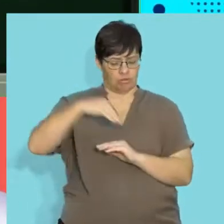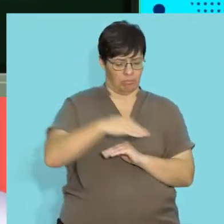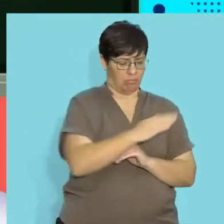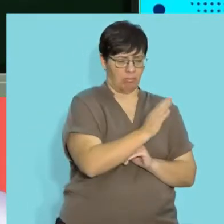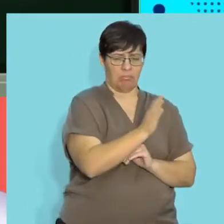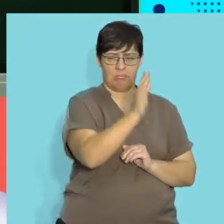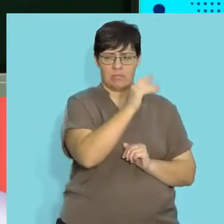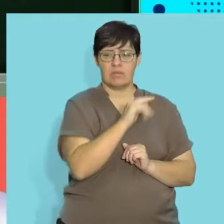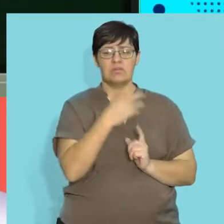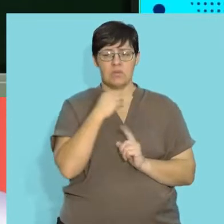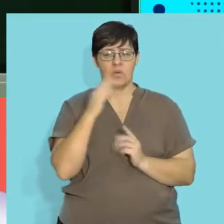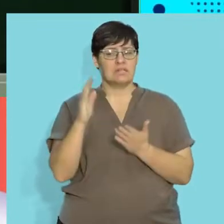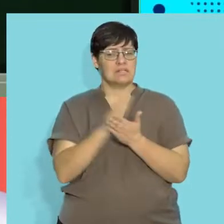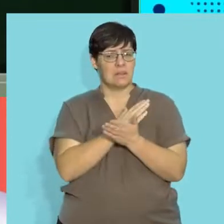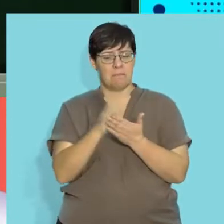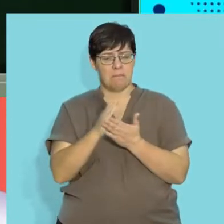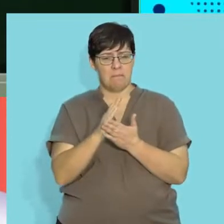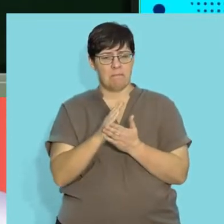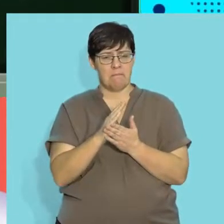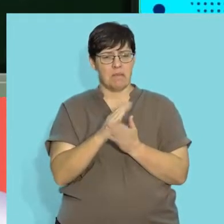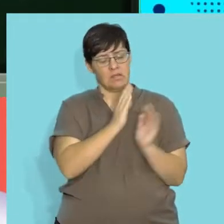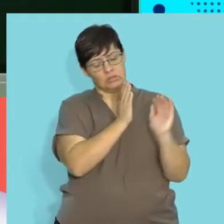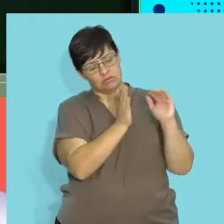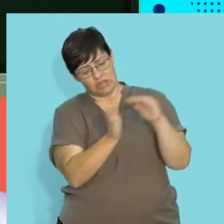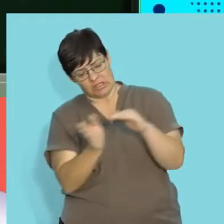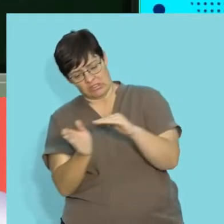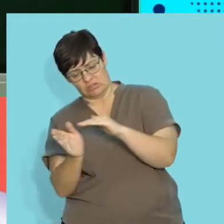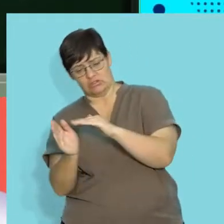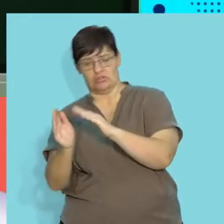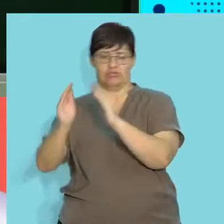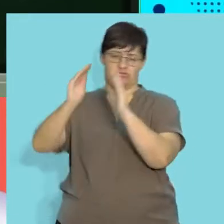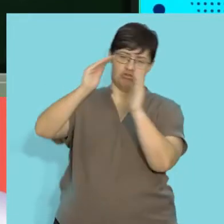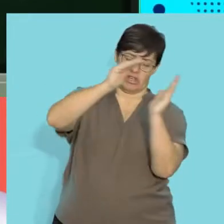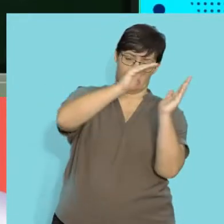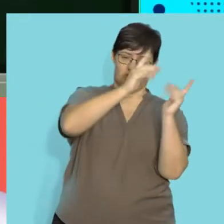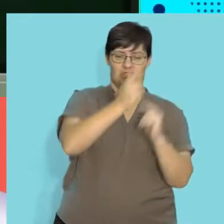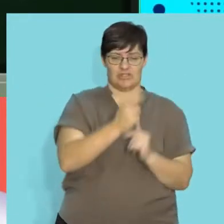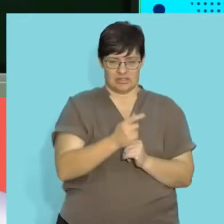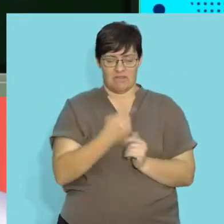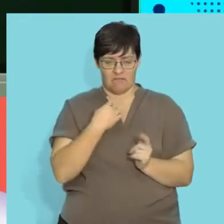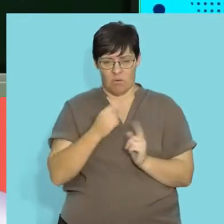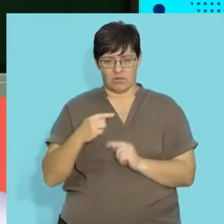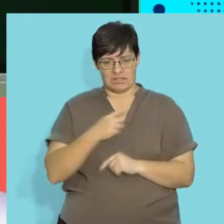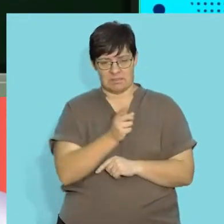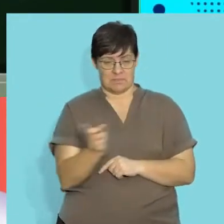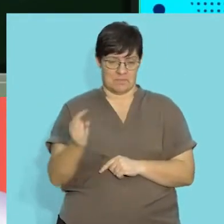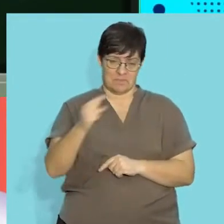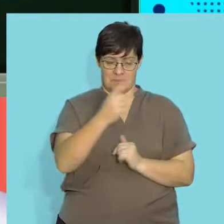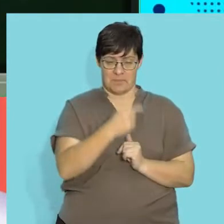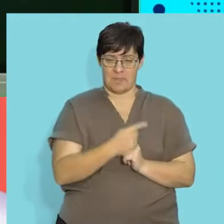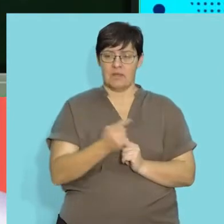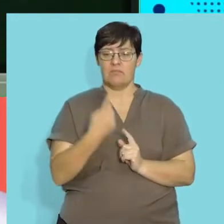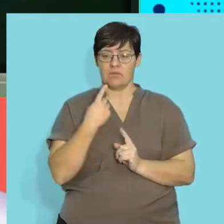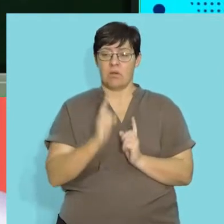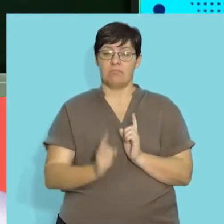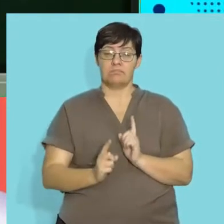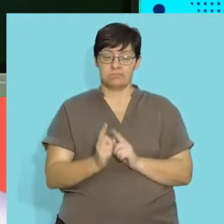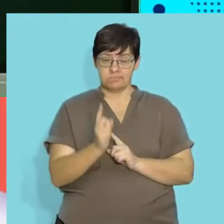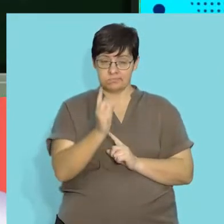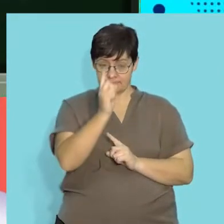you that there's been some direction change in the growth of this stem. So initially this was